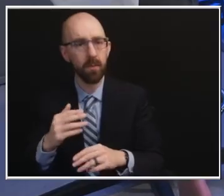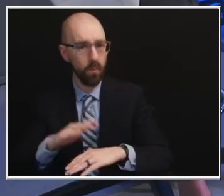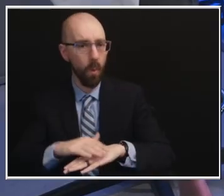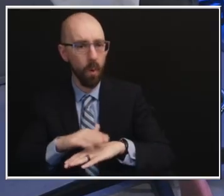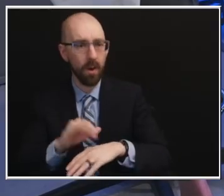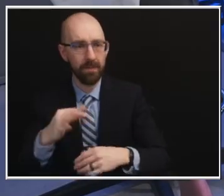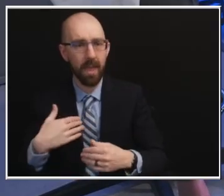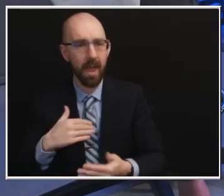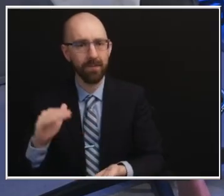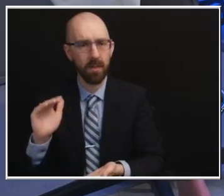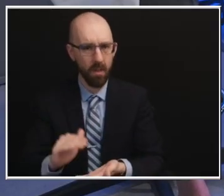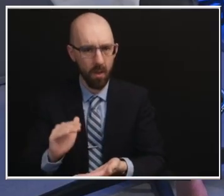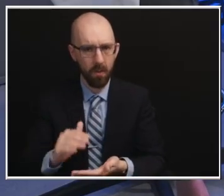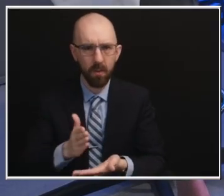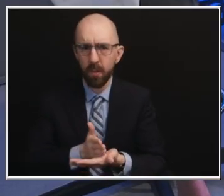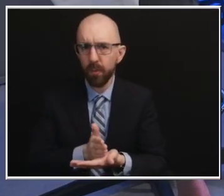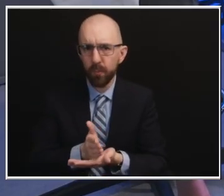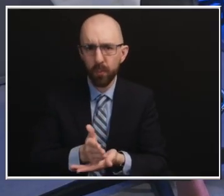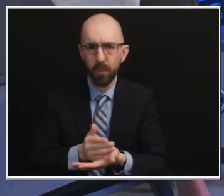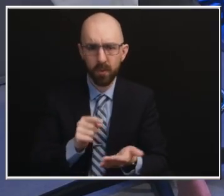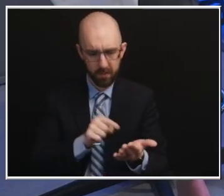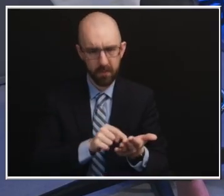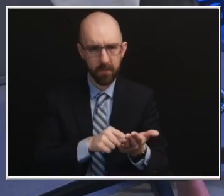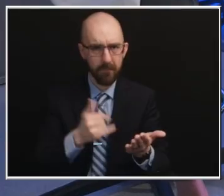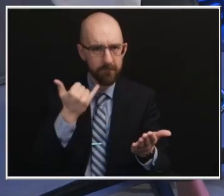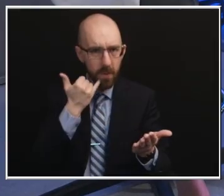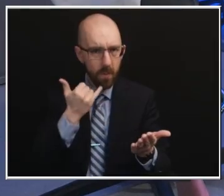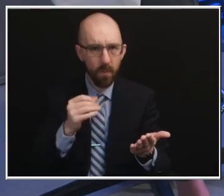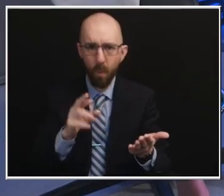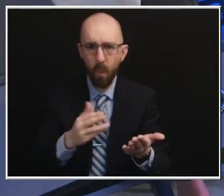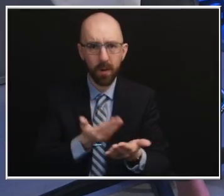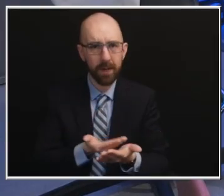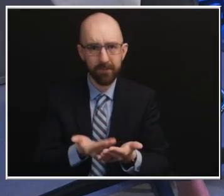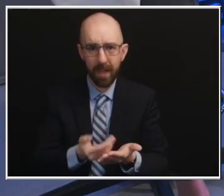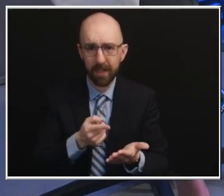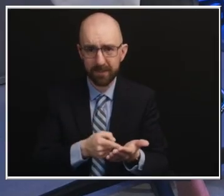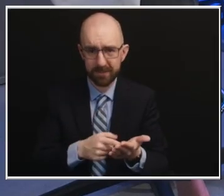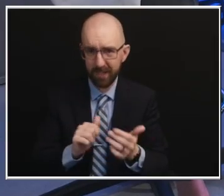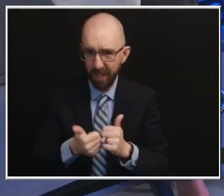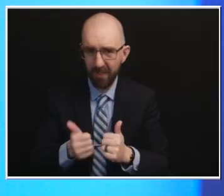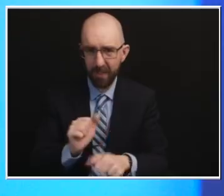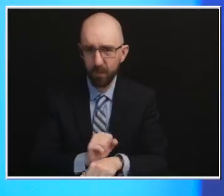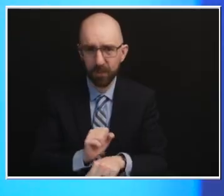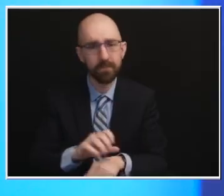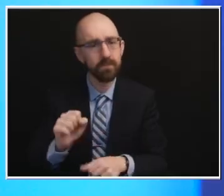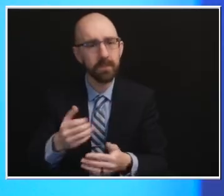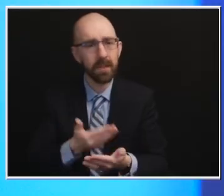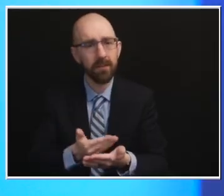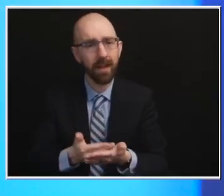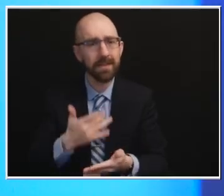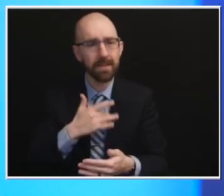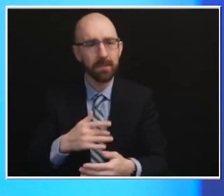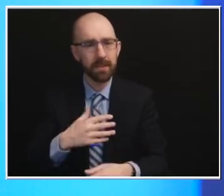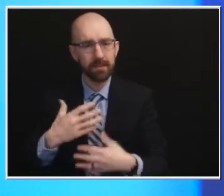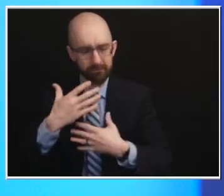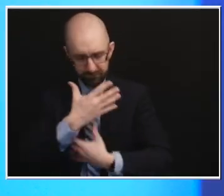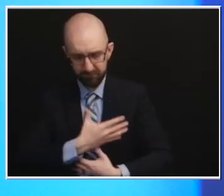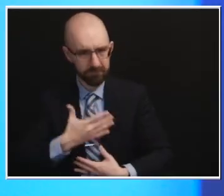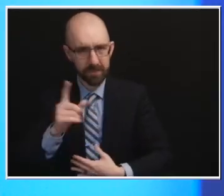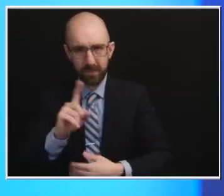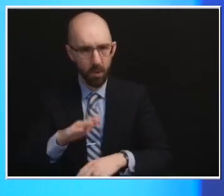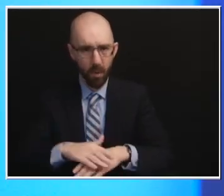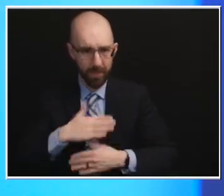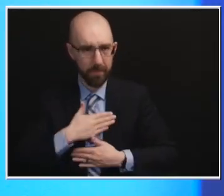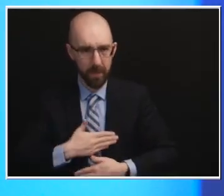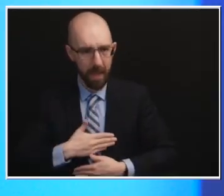worn through their iPhone or one of their devices? Is that usually how it works? Yeah, the device is usually wearable somewhere on the body, and then there's